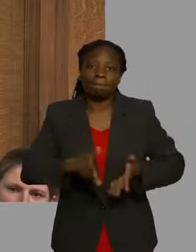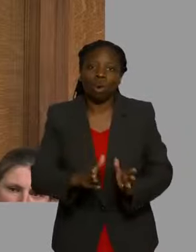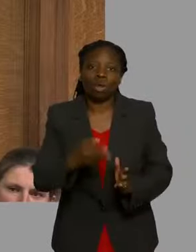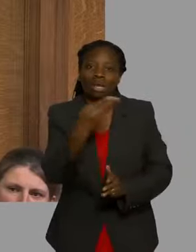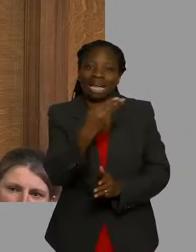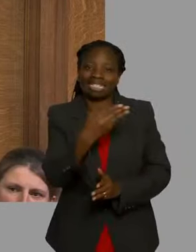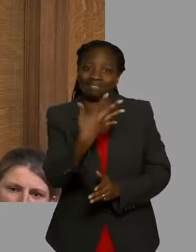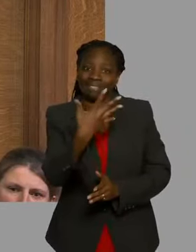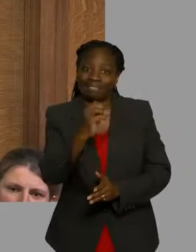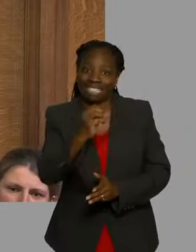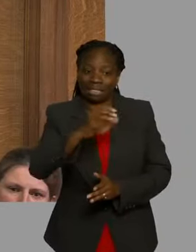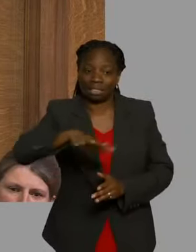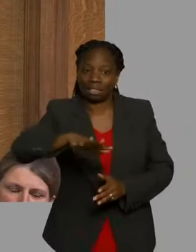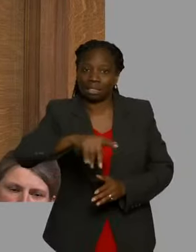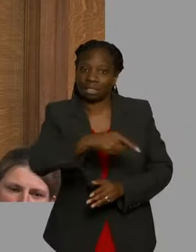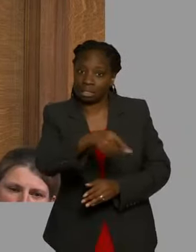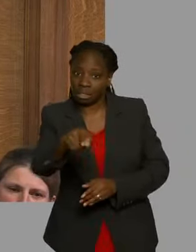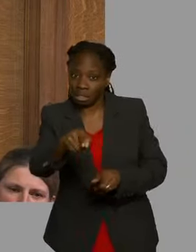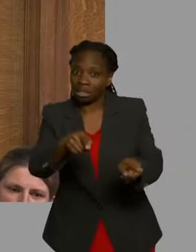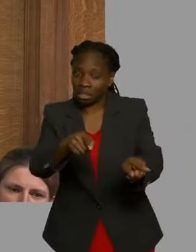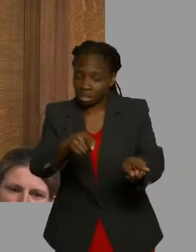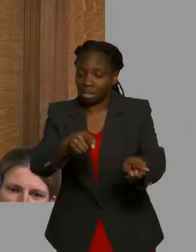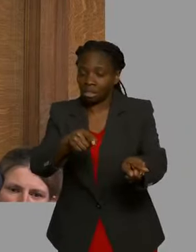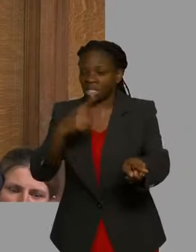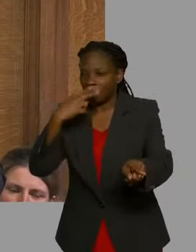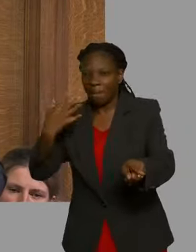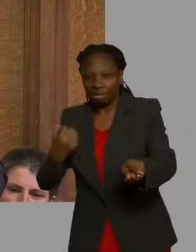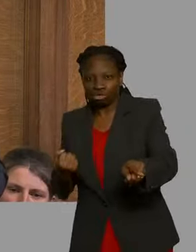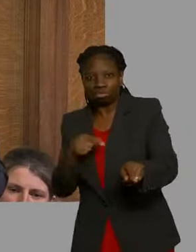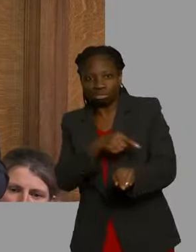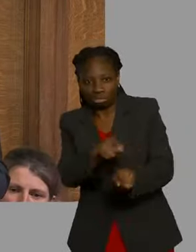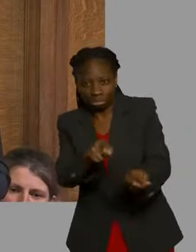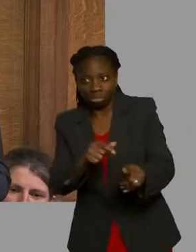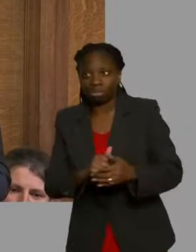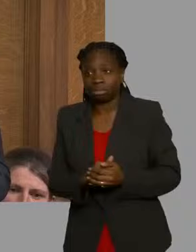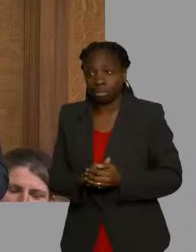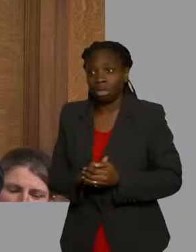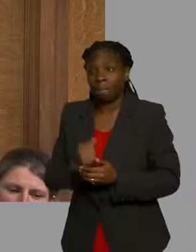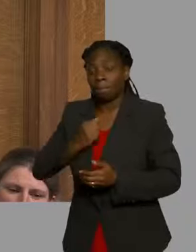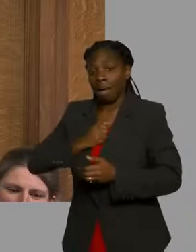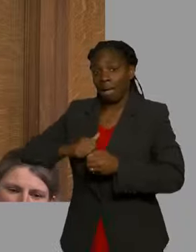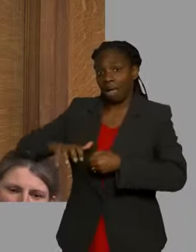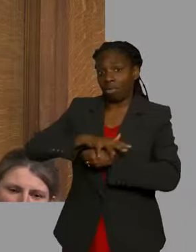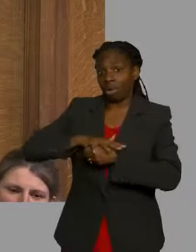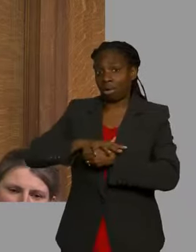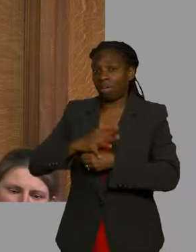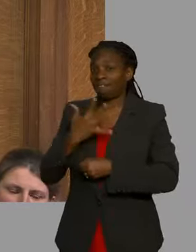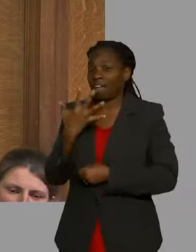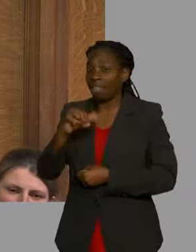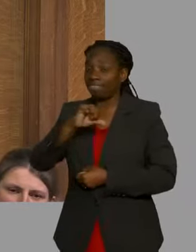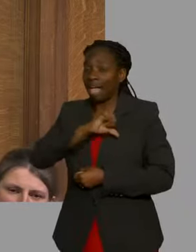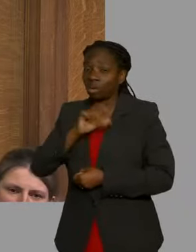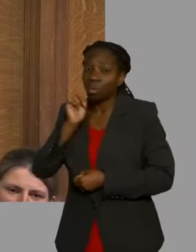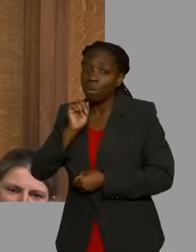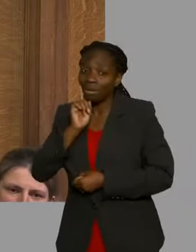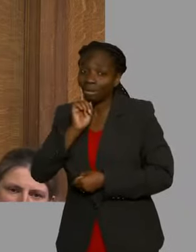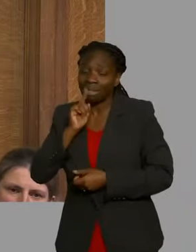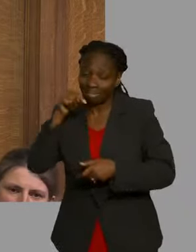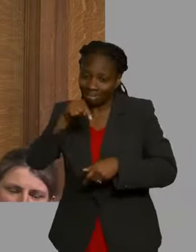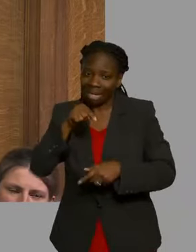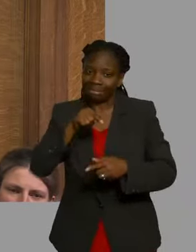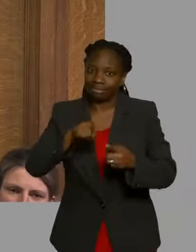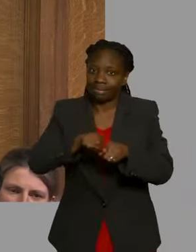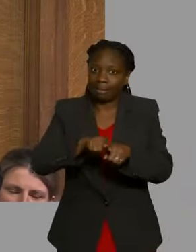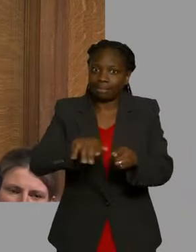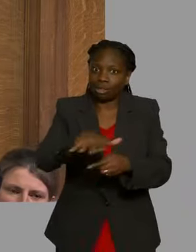constituency of Liverpool, West Derby, I have more than 5,000 women affected. And alongside a great many members in this House, I believe these women